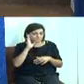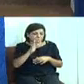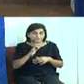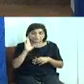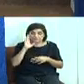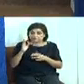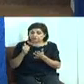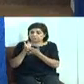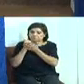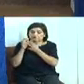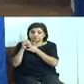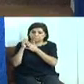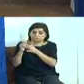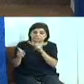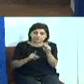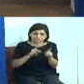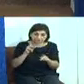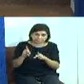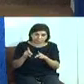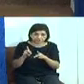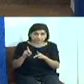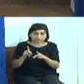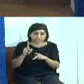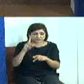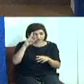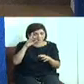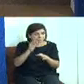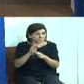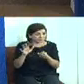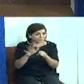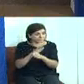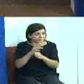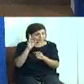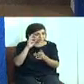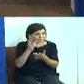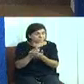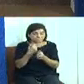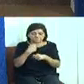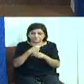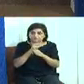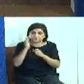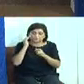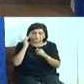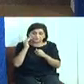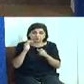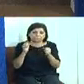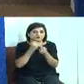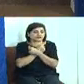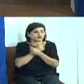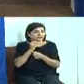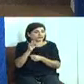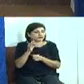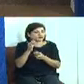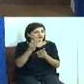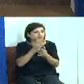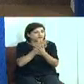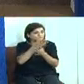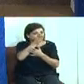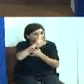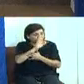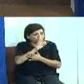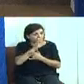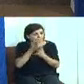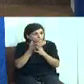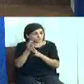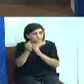witness and making known the love of God through loving service among themselves and in this